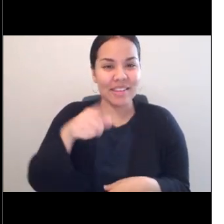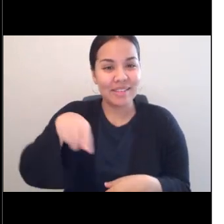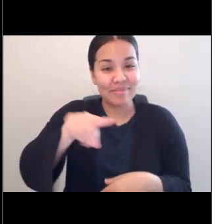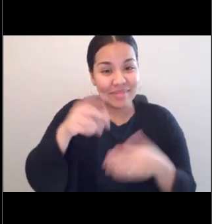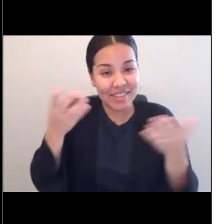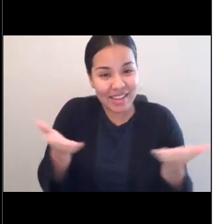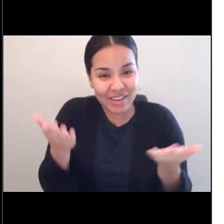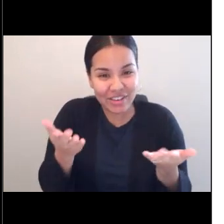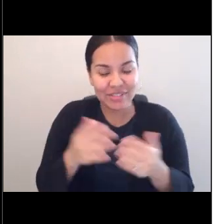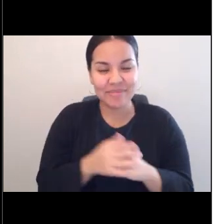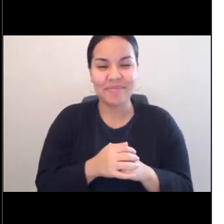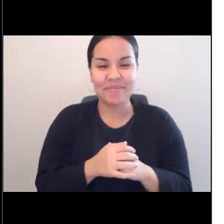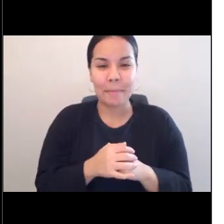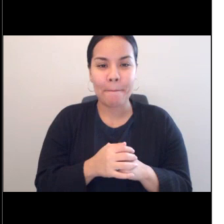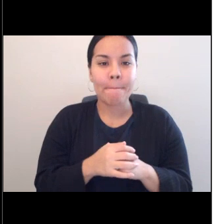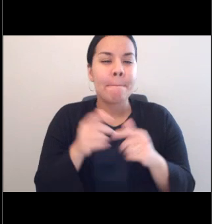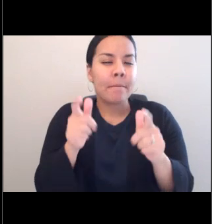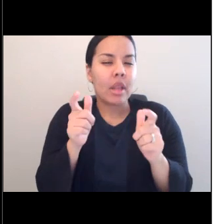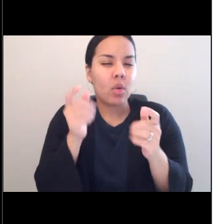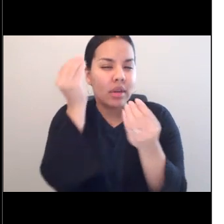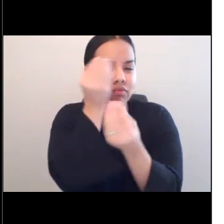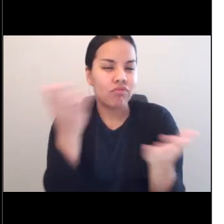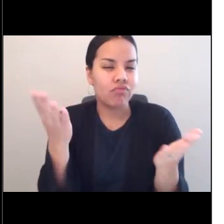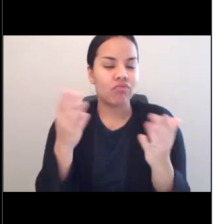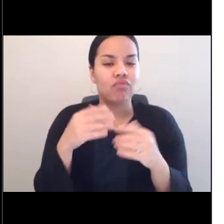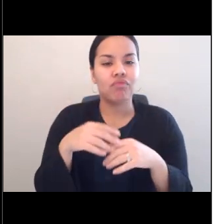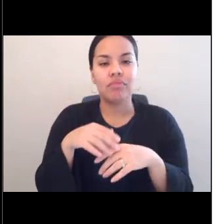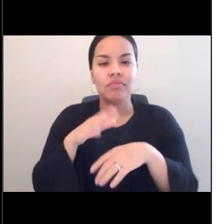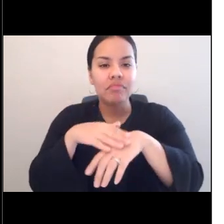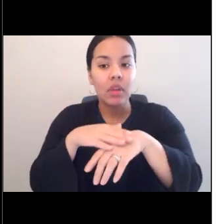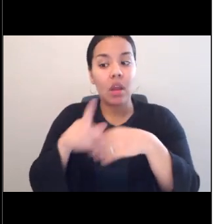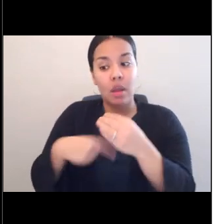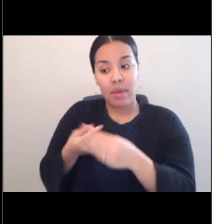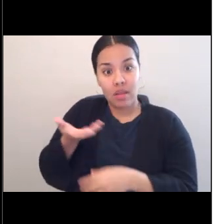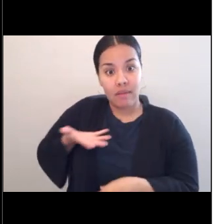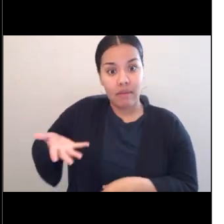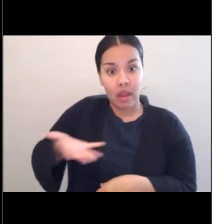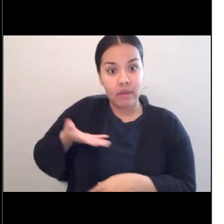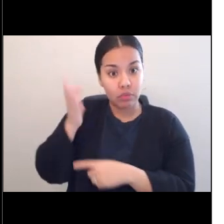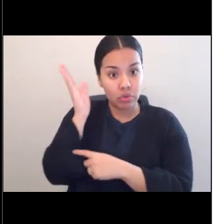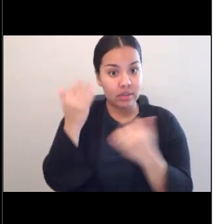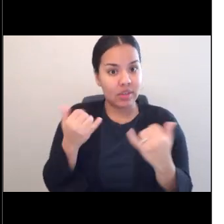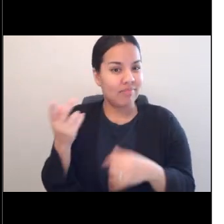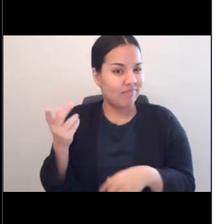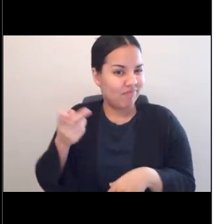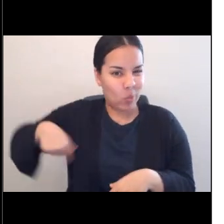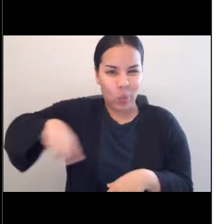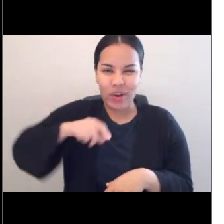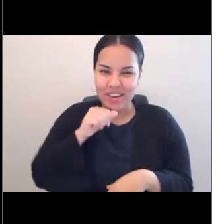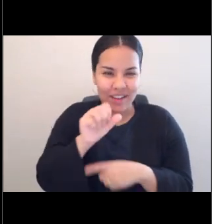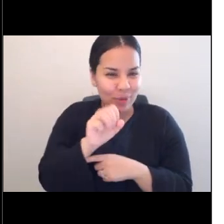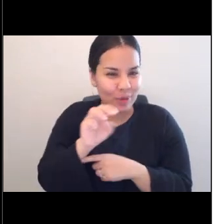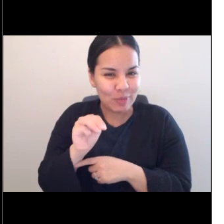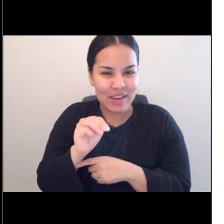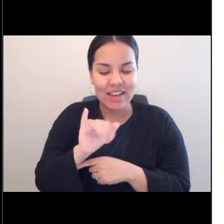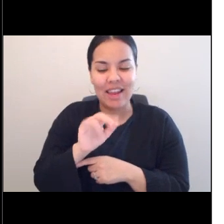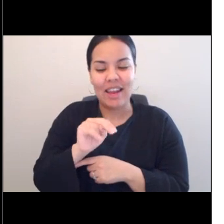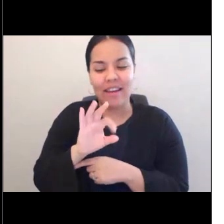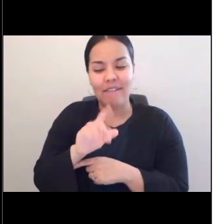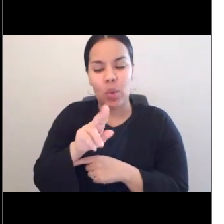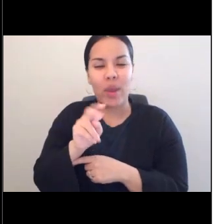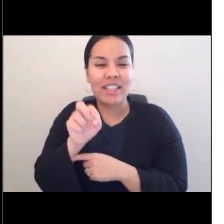here. Quick note about the 5 of us who are presenting today. We're not social media influencers. We're just linguists on